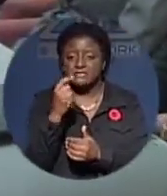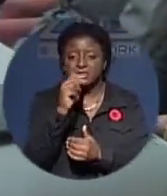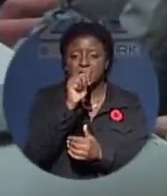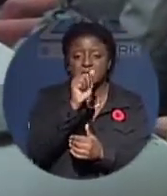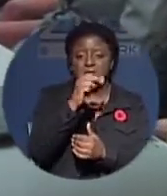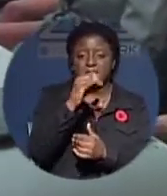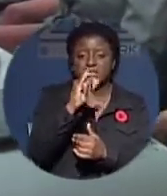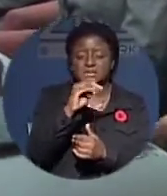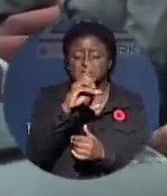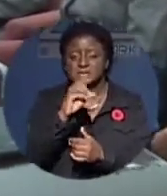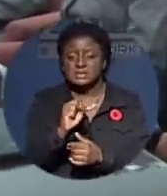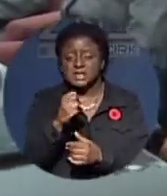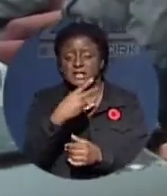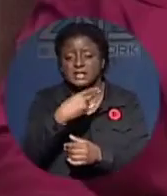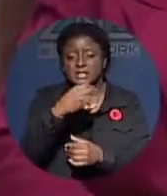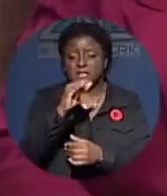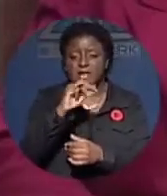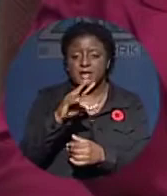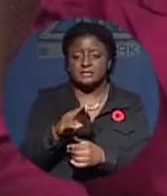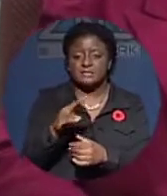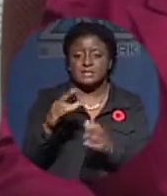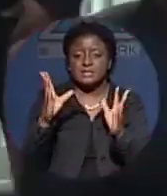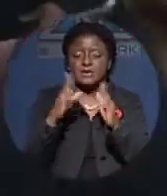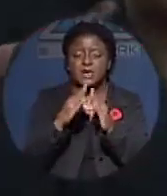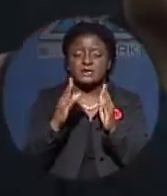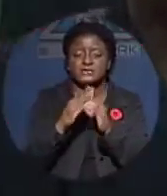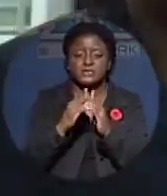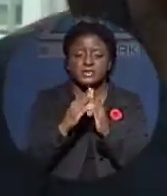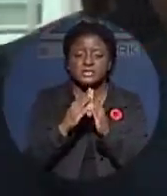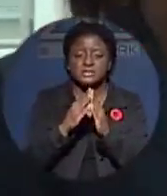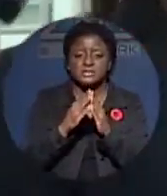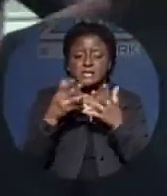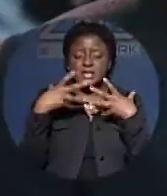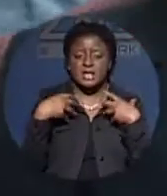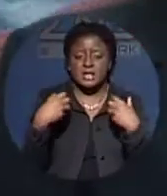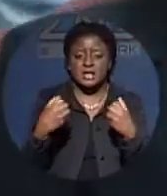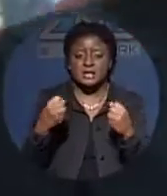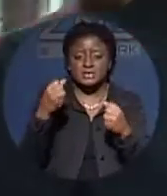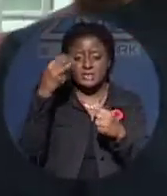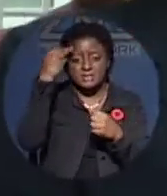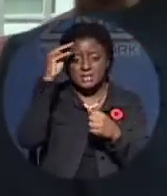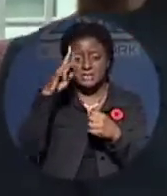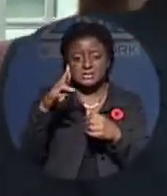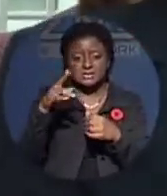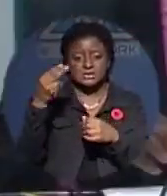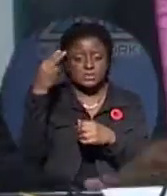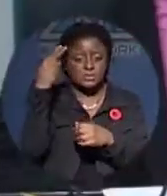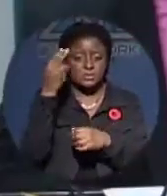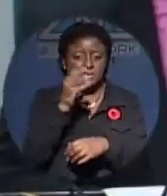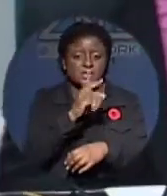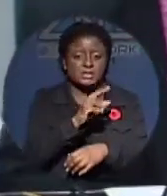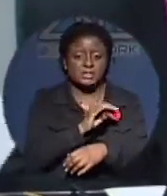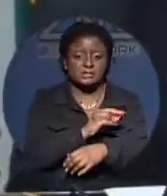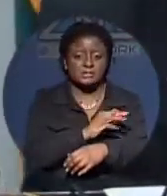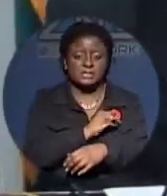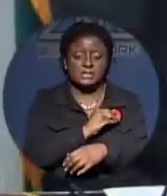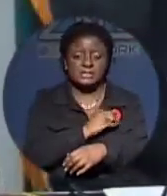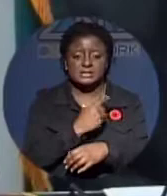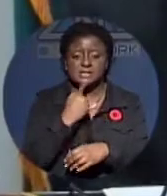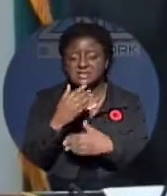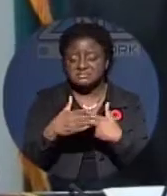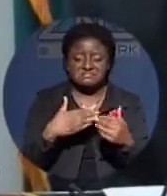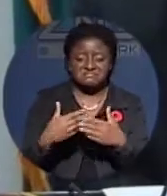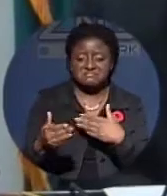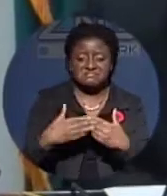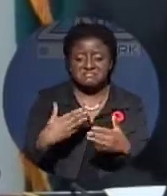Strengthening Evidence to Achieve Sustainable Action. Health Minister Dr. Hubert Minnis says despite progress over the past 10 years in the area of